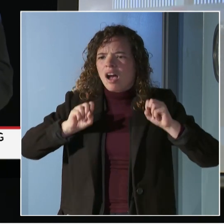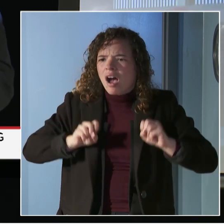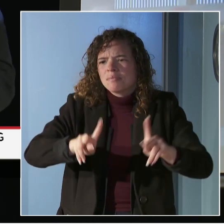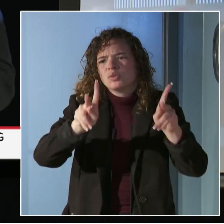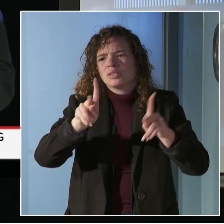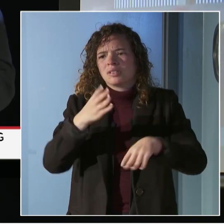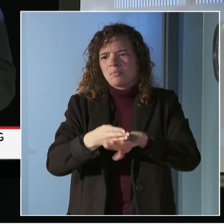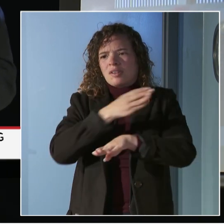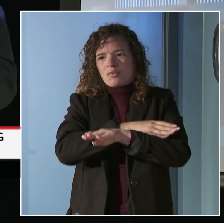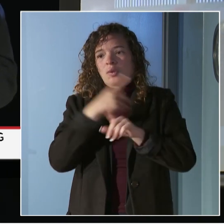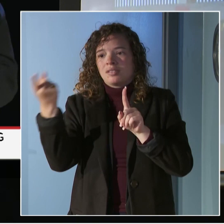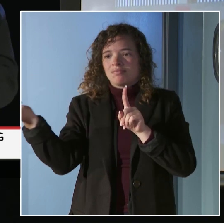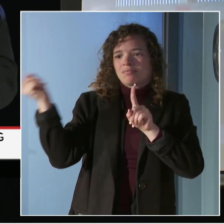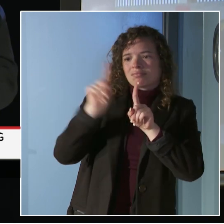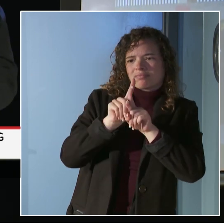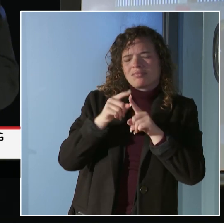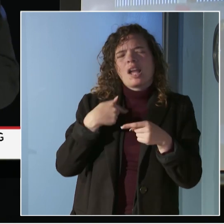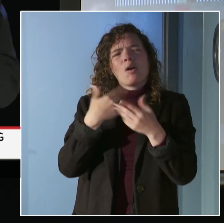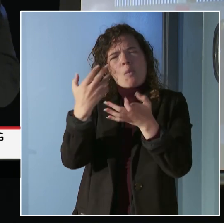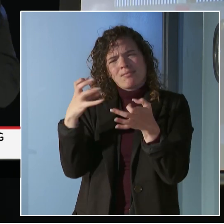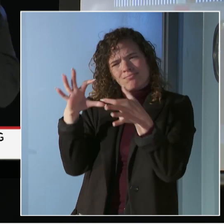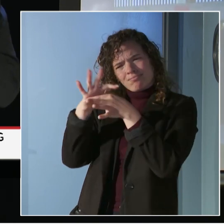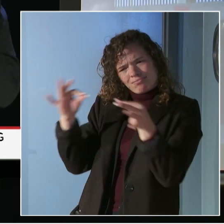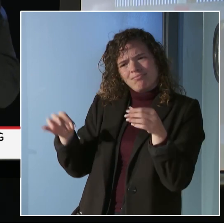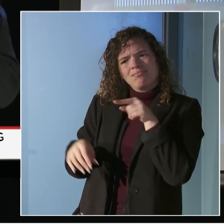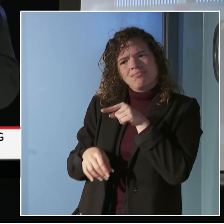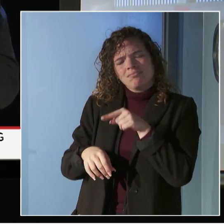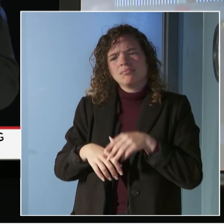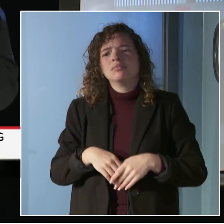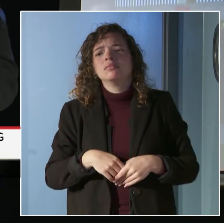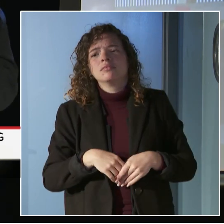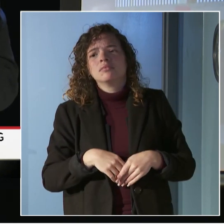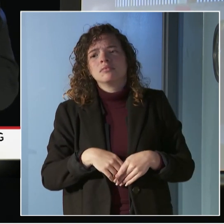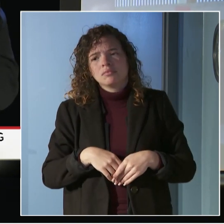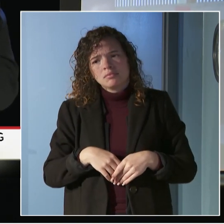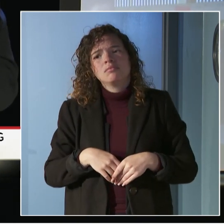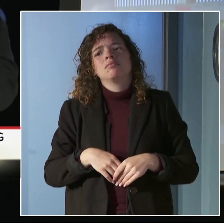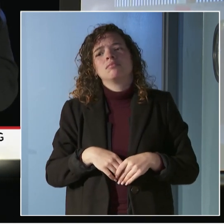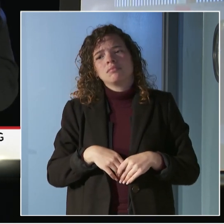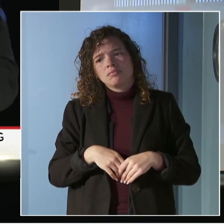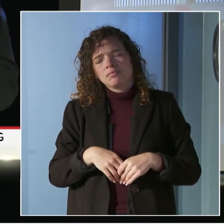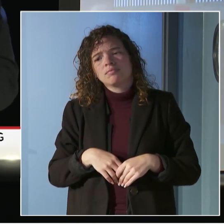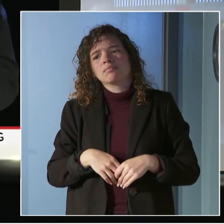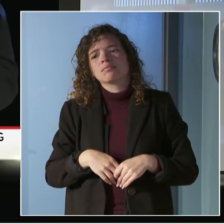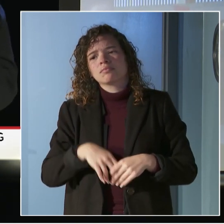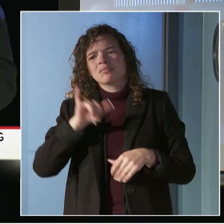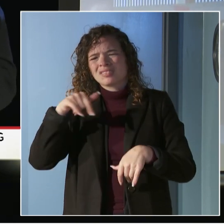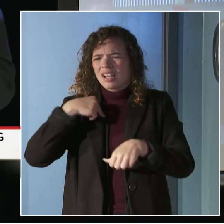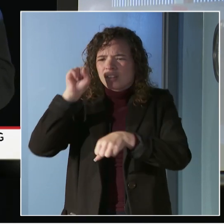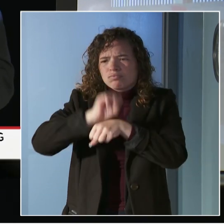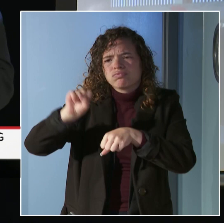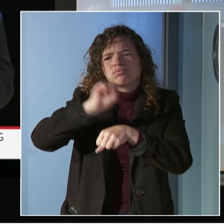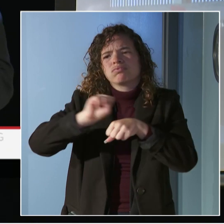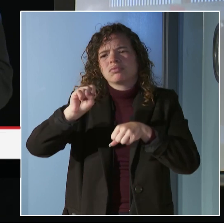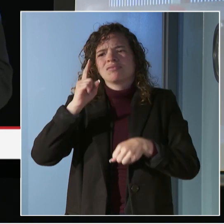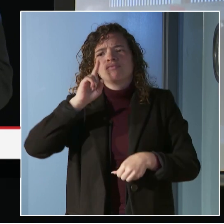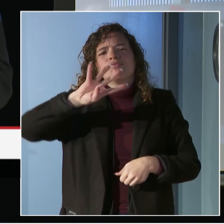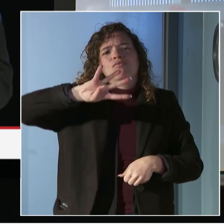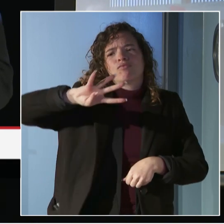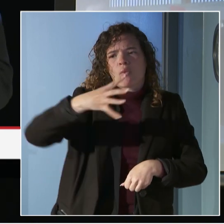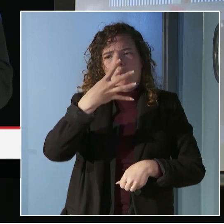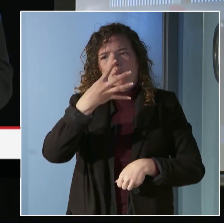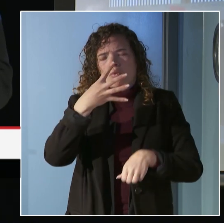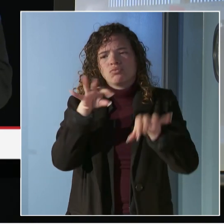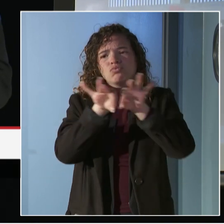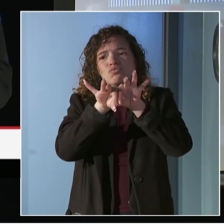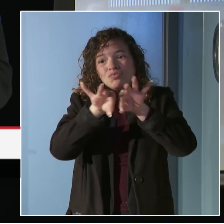up. She's currently pursuing her 4th degree, a doctorate